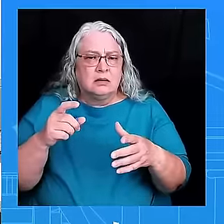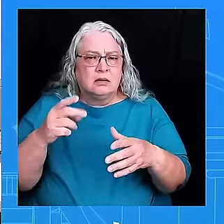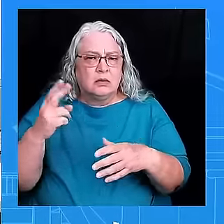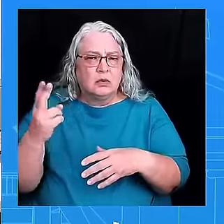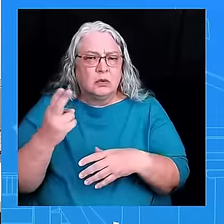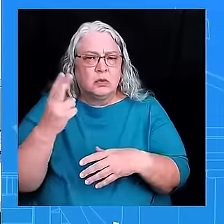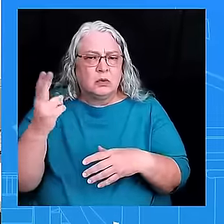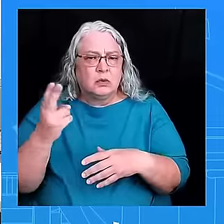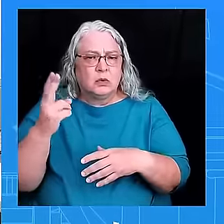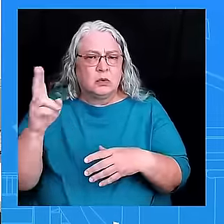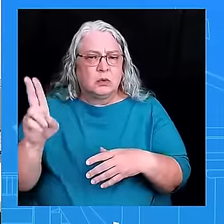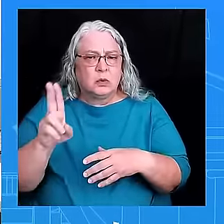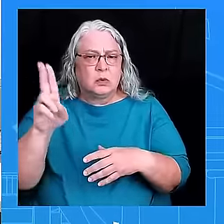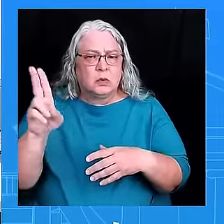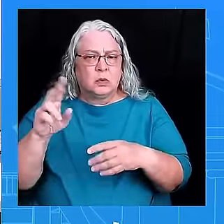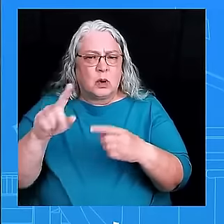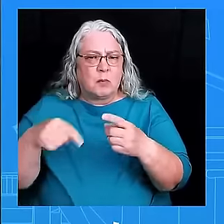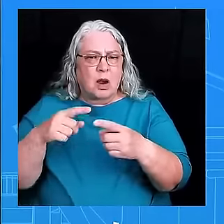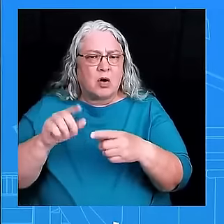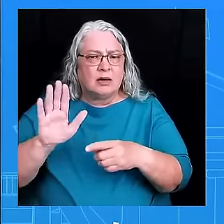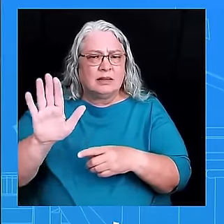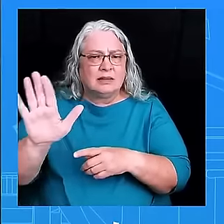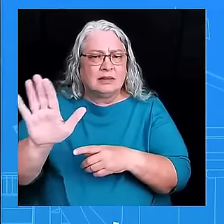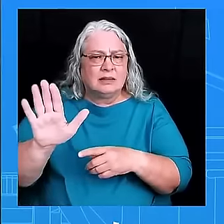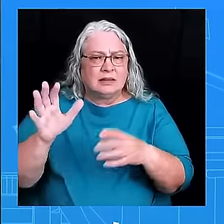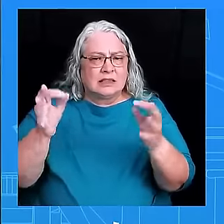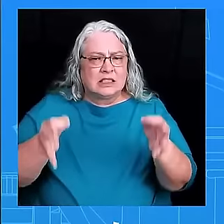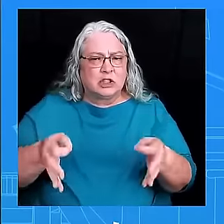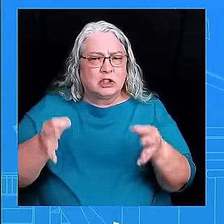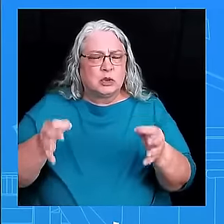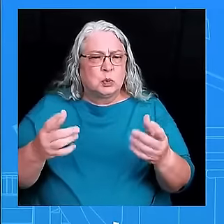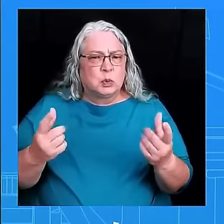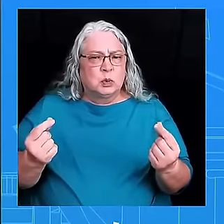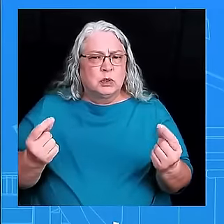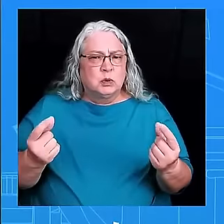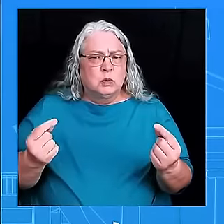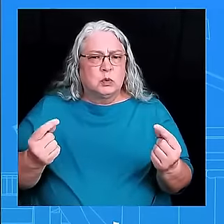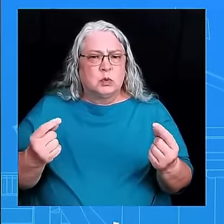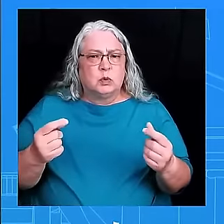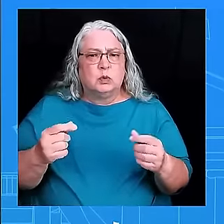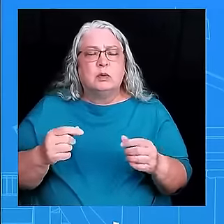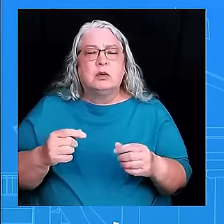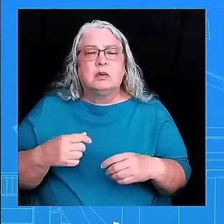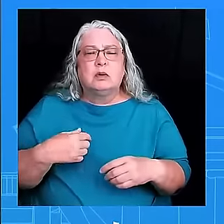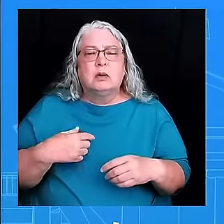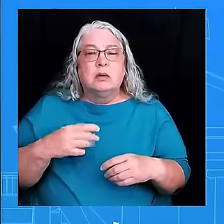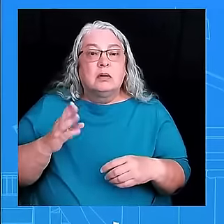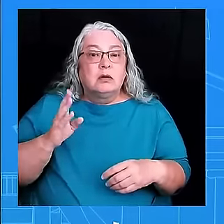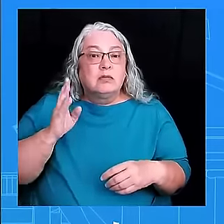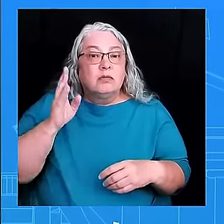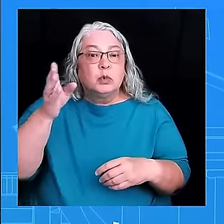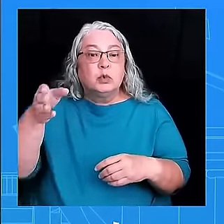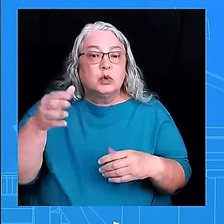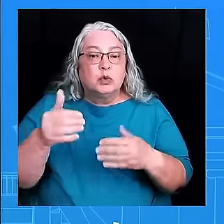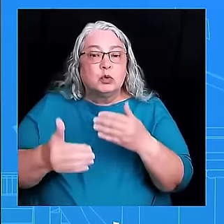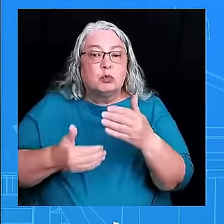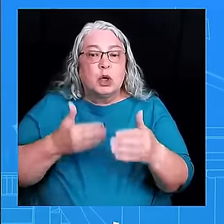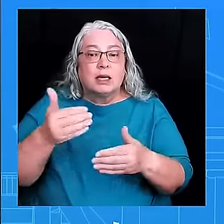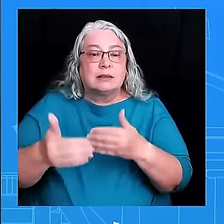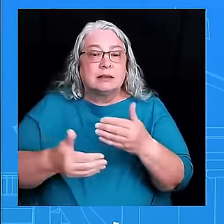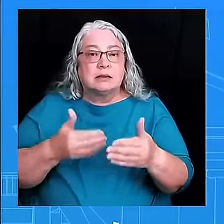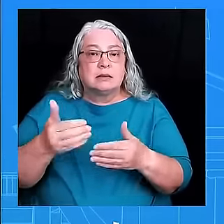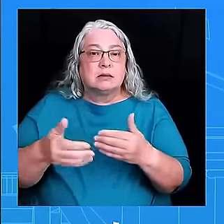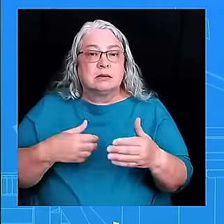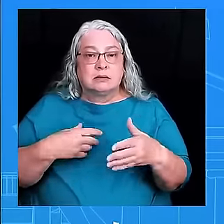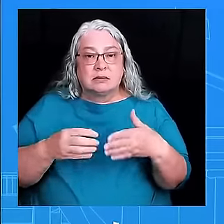days ahead of these calls? Look, to be honest with you, the way in which this unfolded played